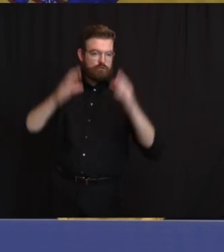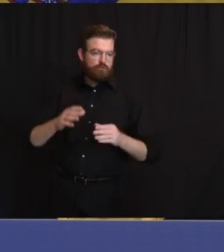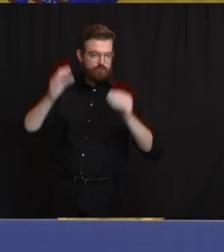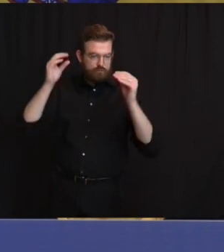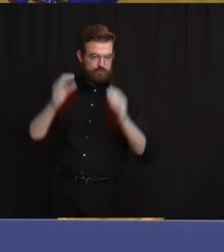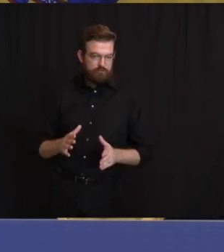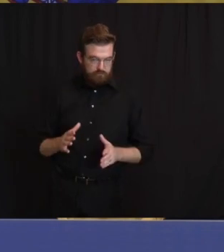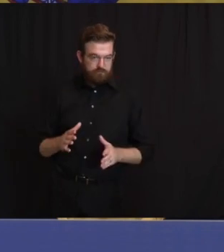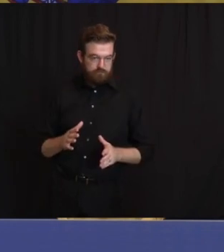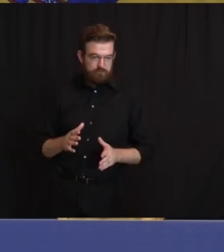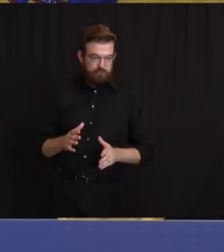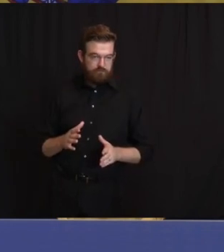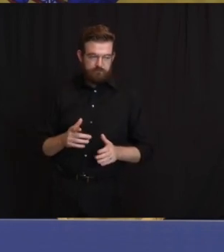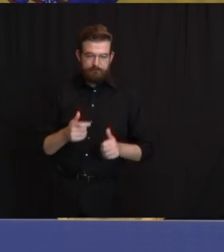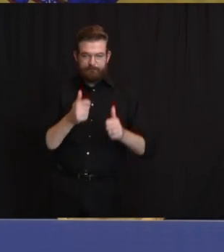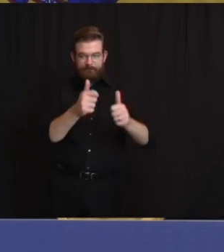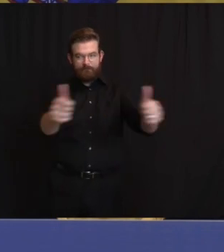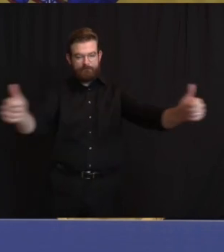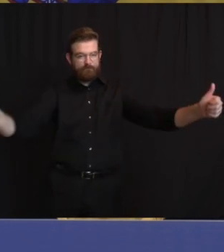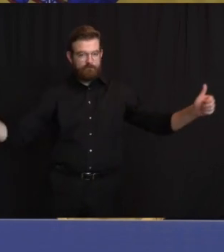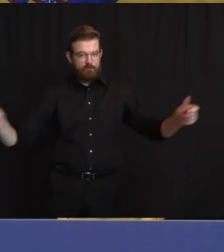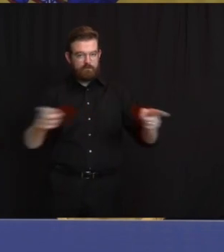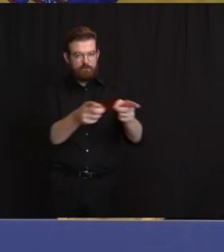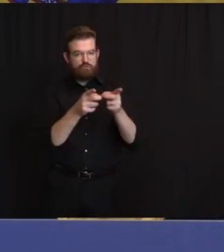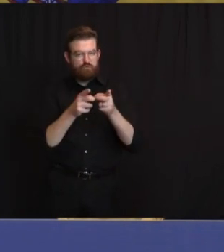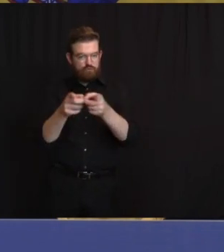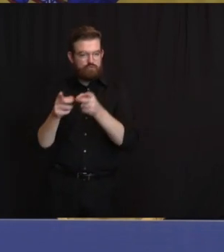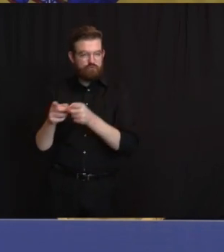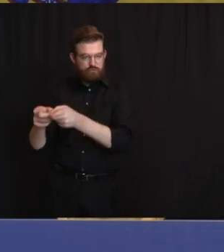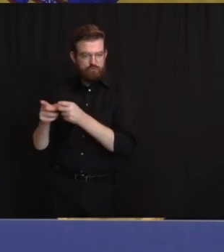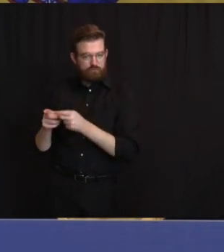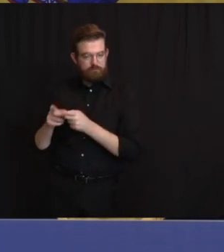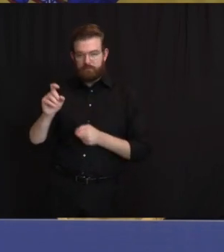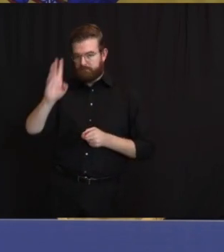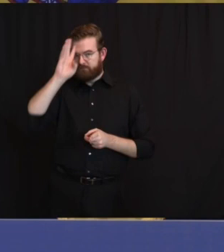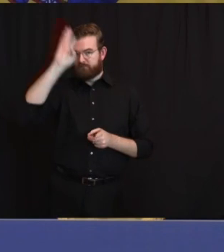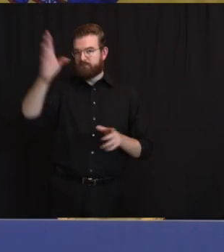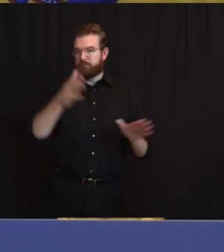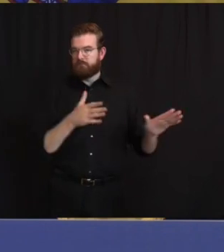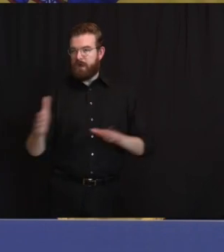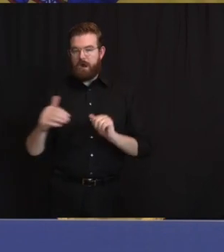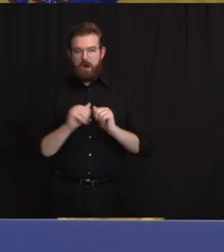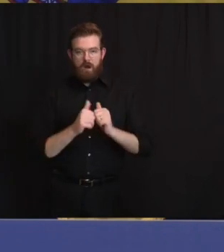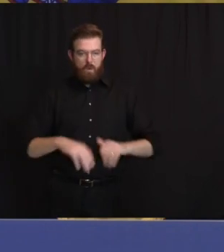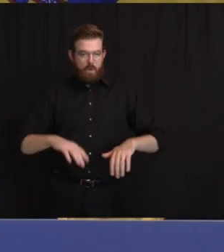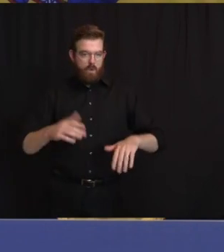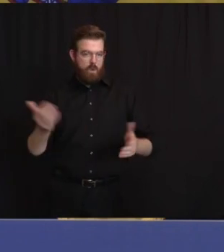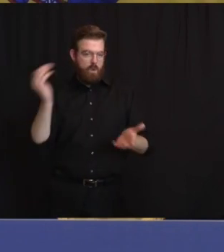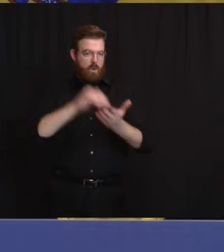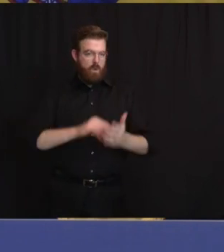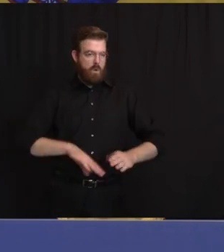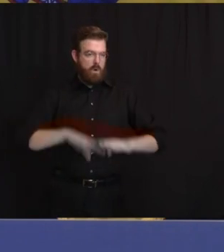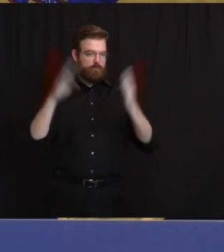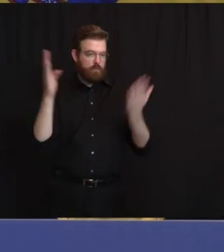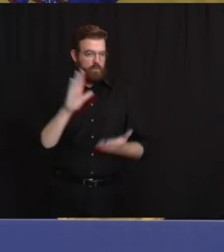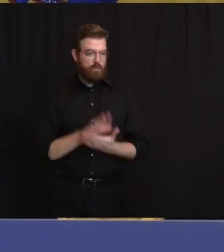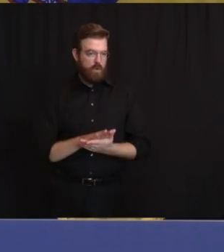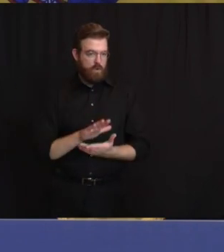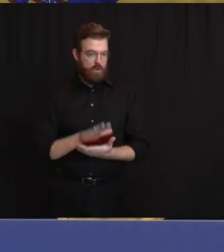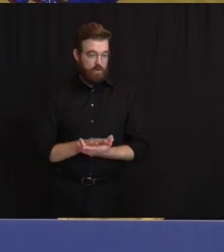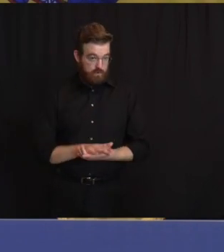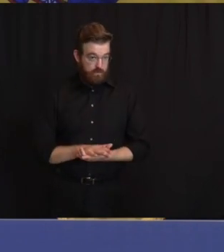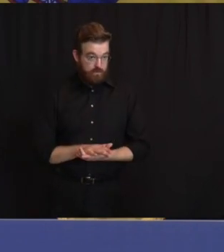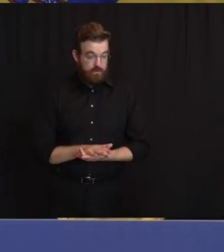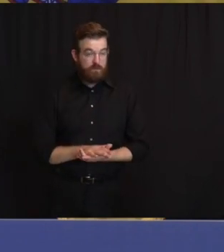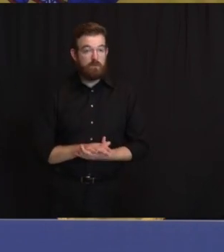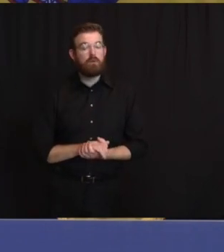administrators, and to us with their plans. I was really happy yesterday to make the announcement we made. So no matter what a